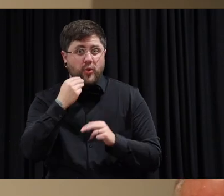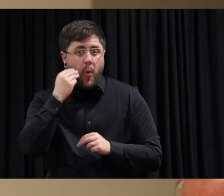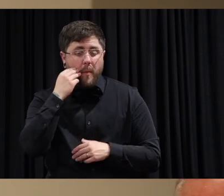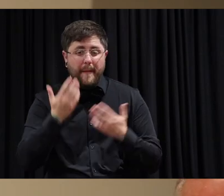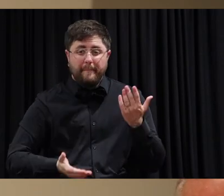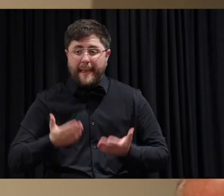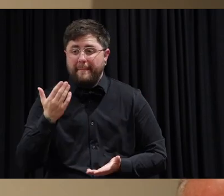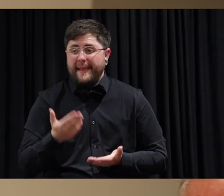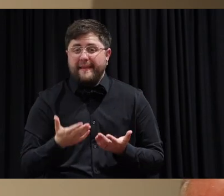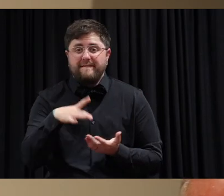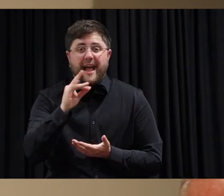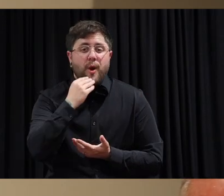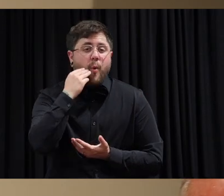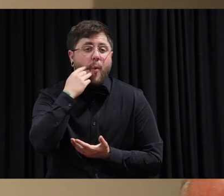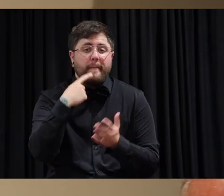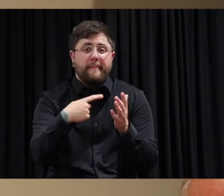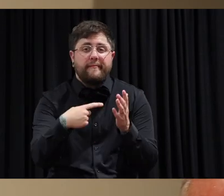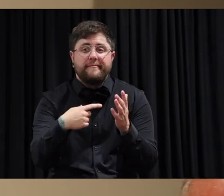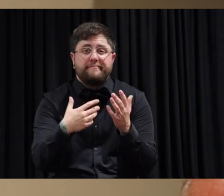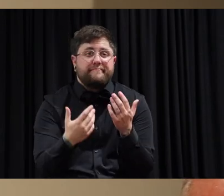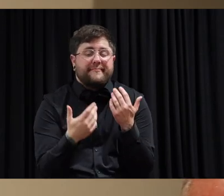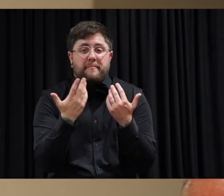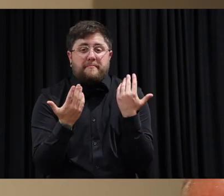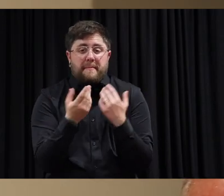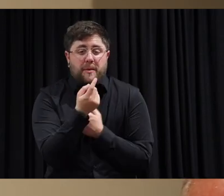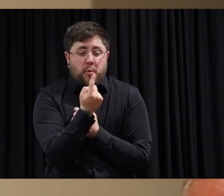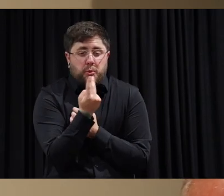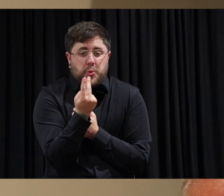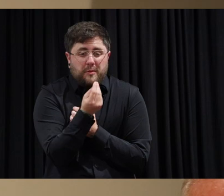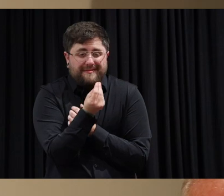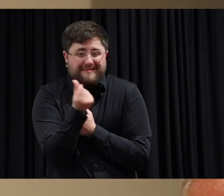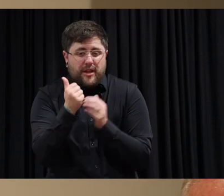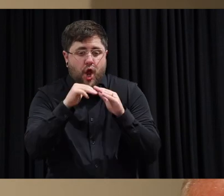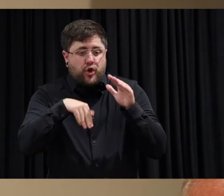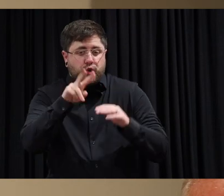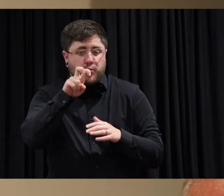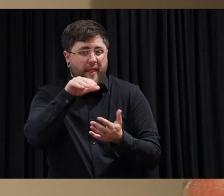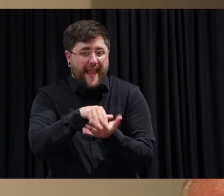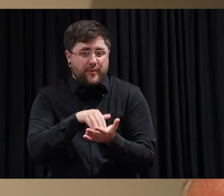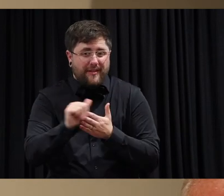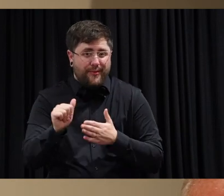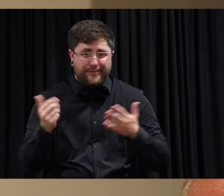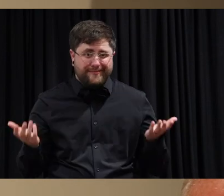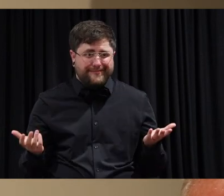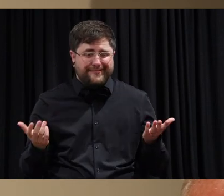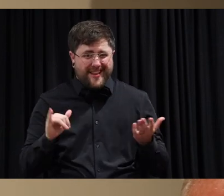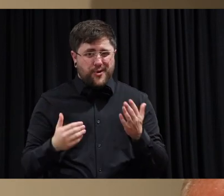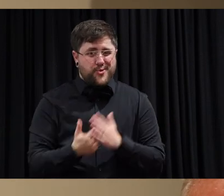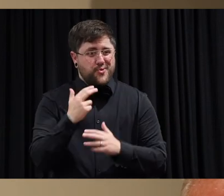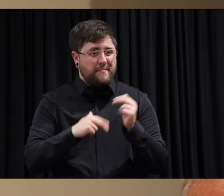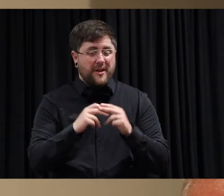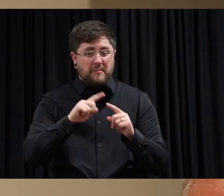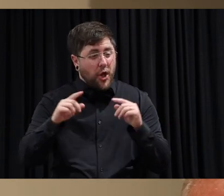you might be able to find one or two on the market or less than a handful under $200,000 that are new builds, but the